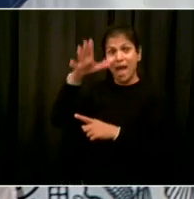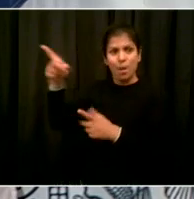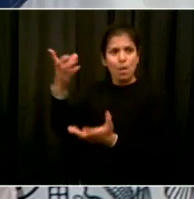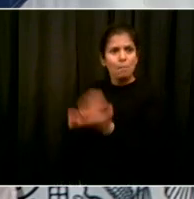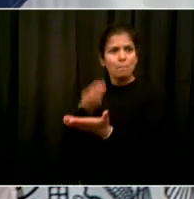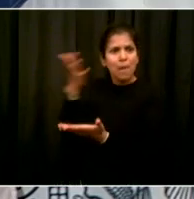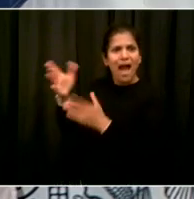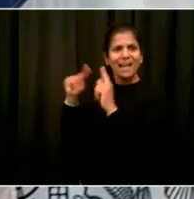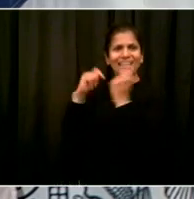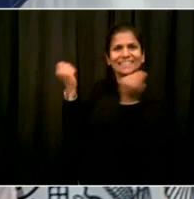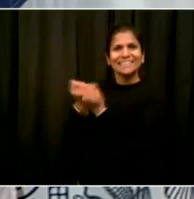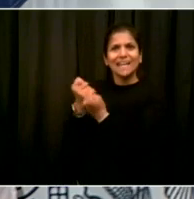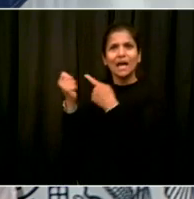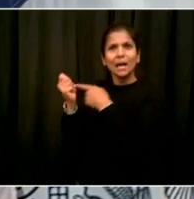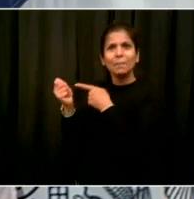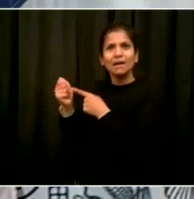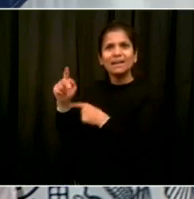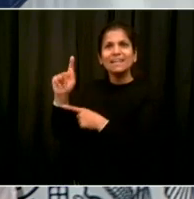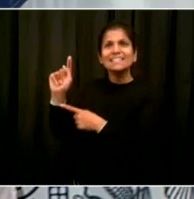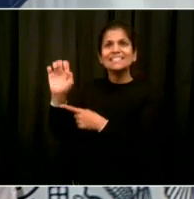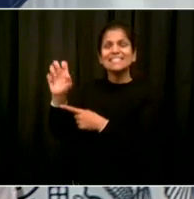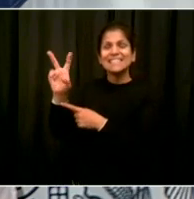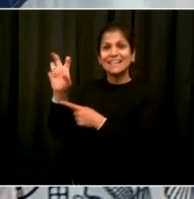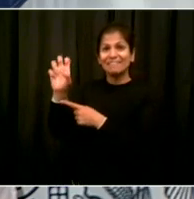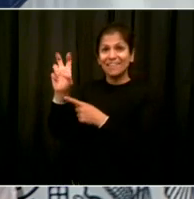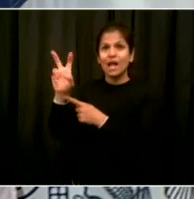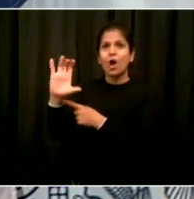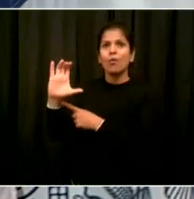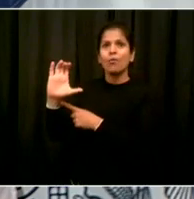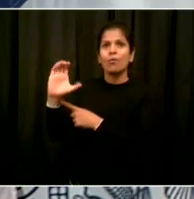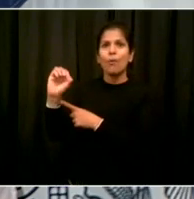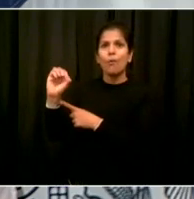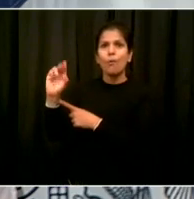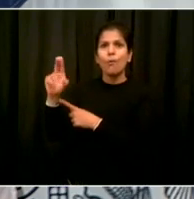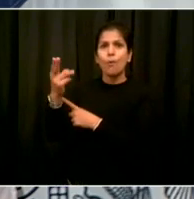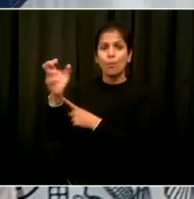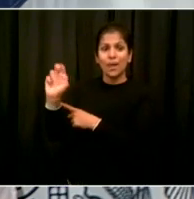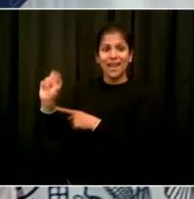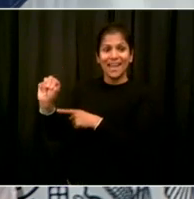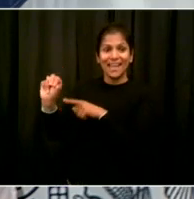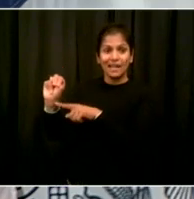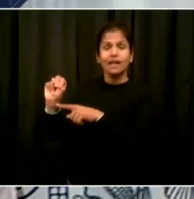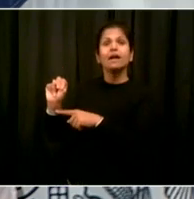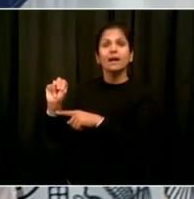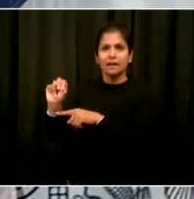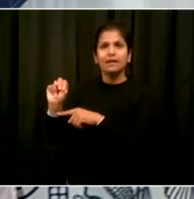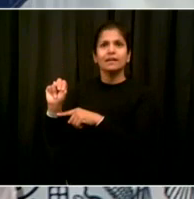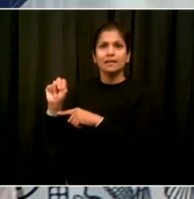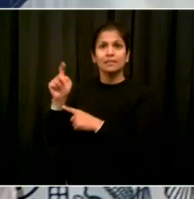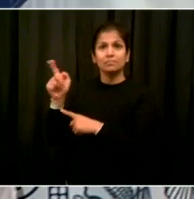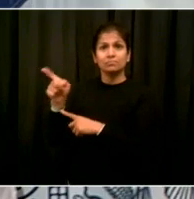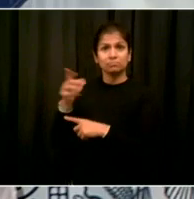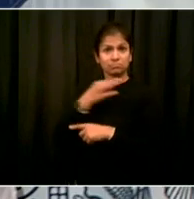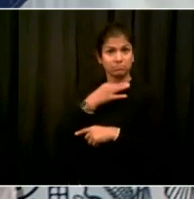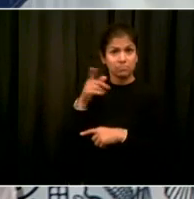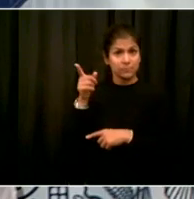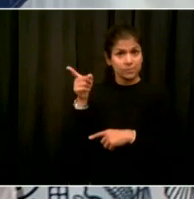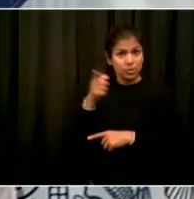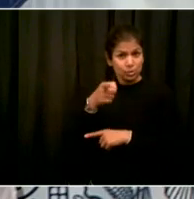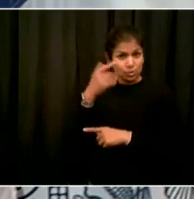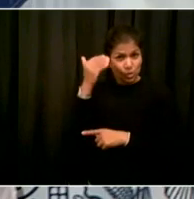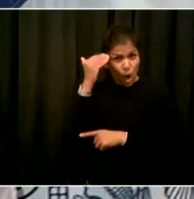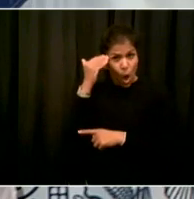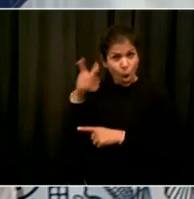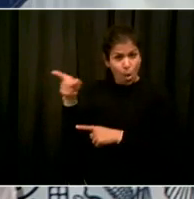the Mets going forward? Julia, I appreciate the question, but I really want to be clear. When we're in the middle of a legal review, which again is our